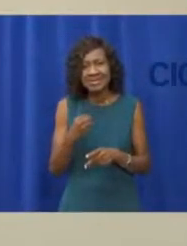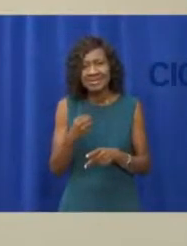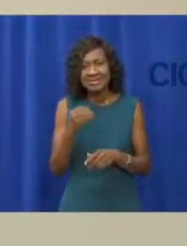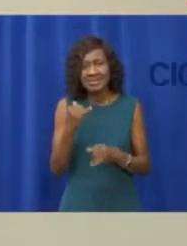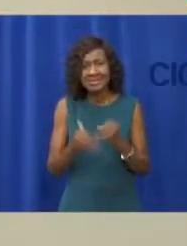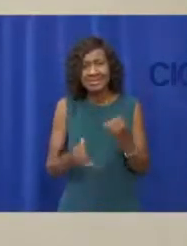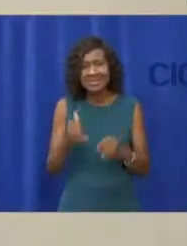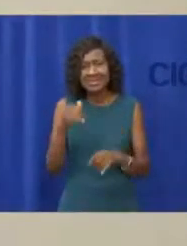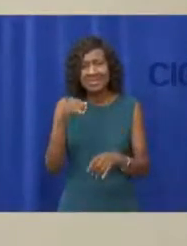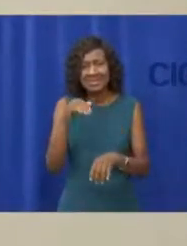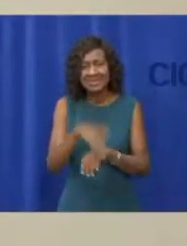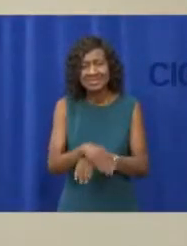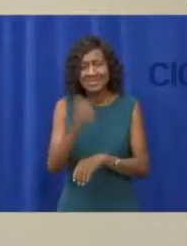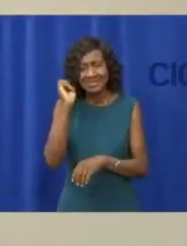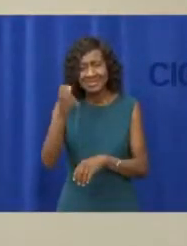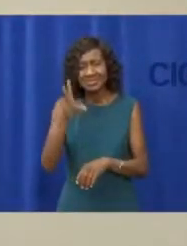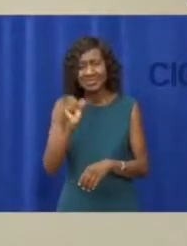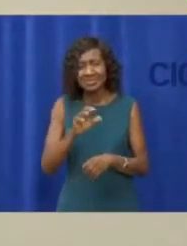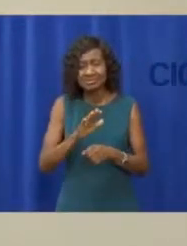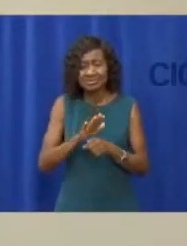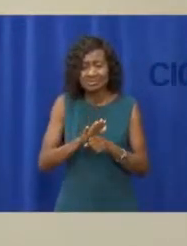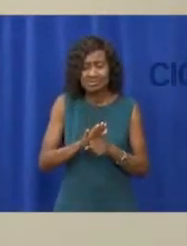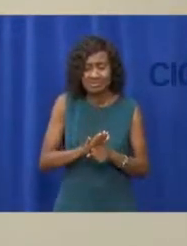night and this morning.